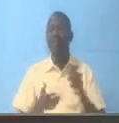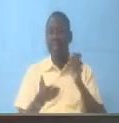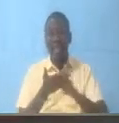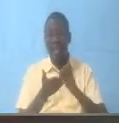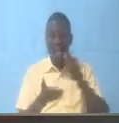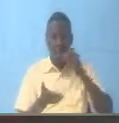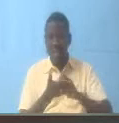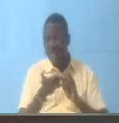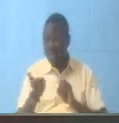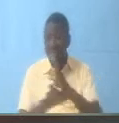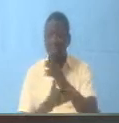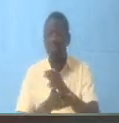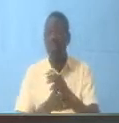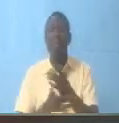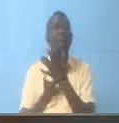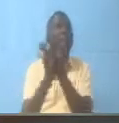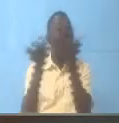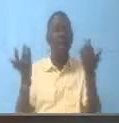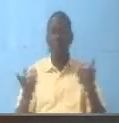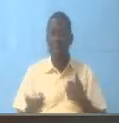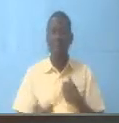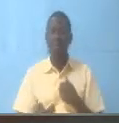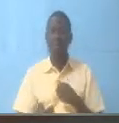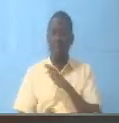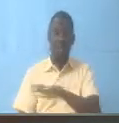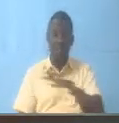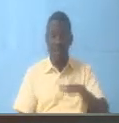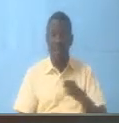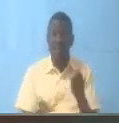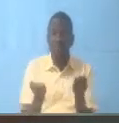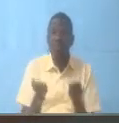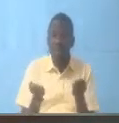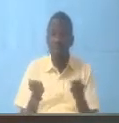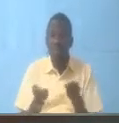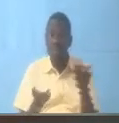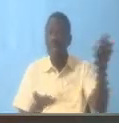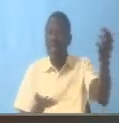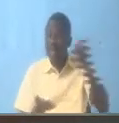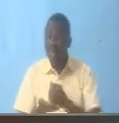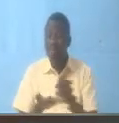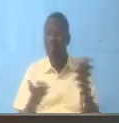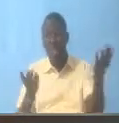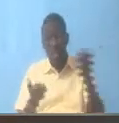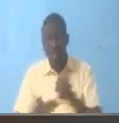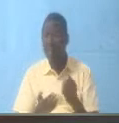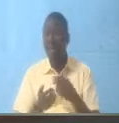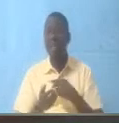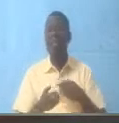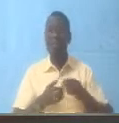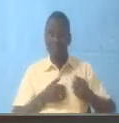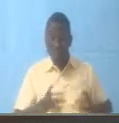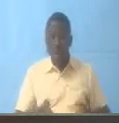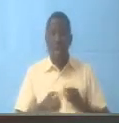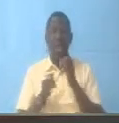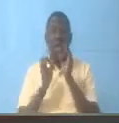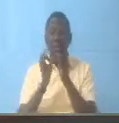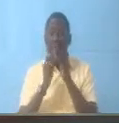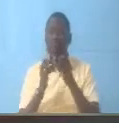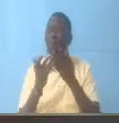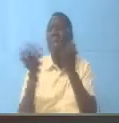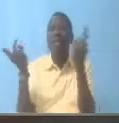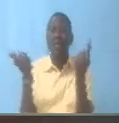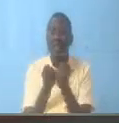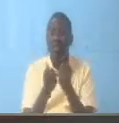in particular came because they were the principal witnesses, and they were able to say a lot of things, to pinpoint